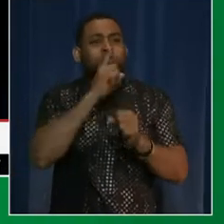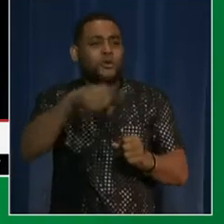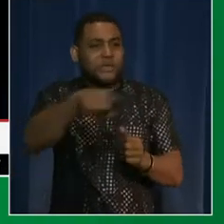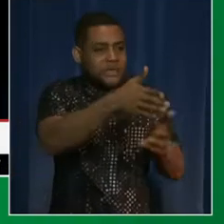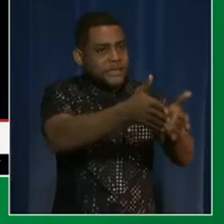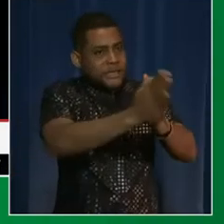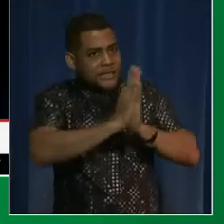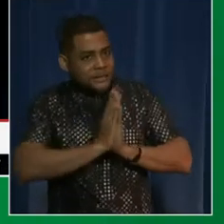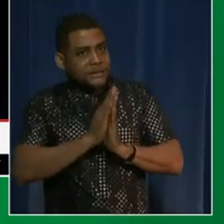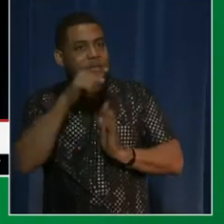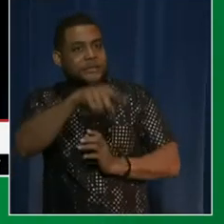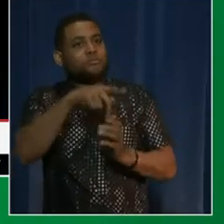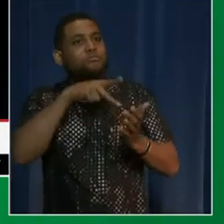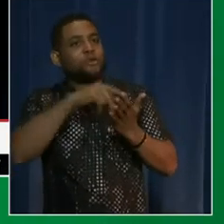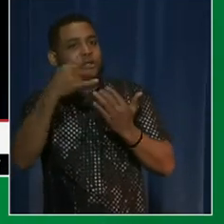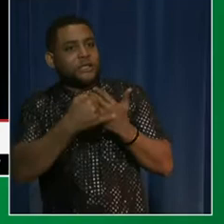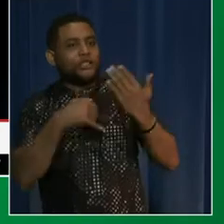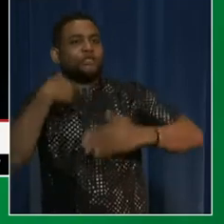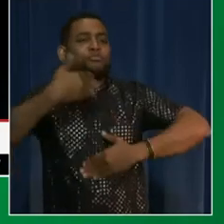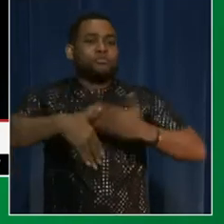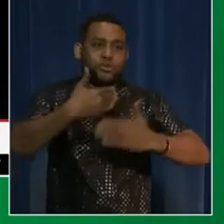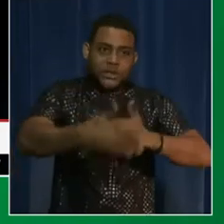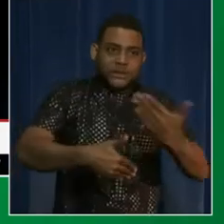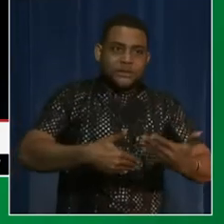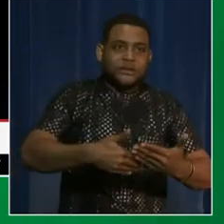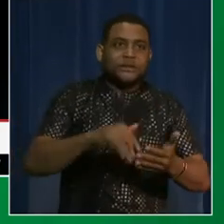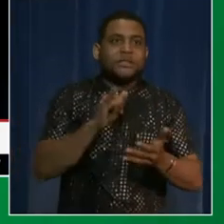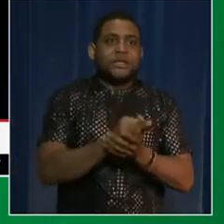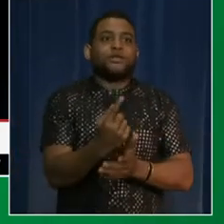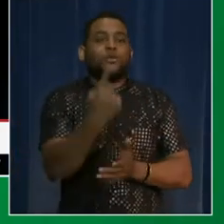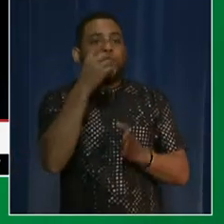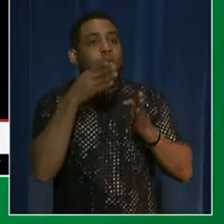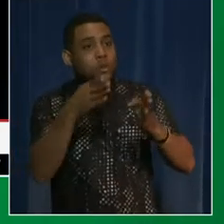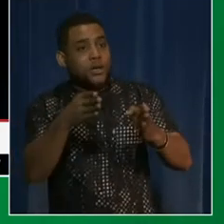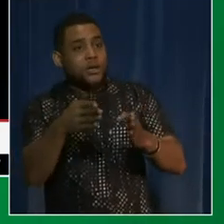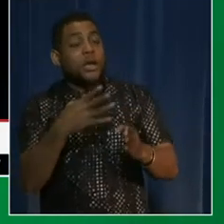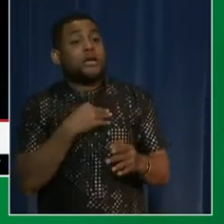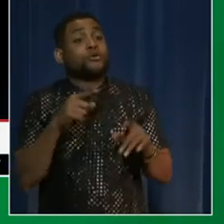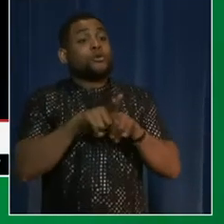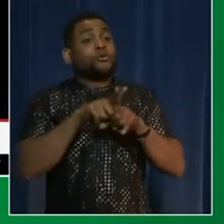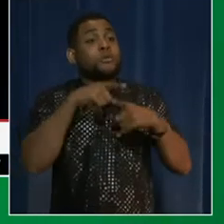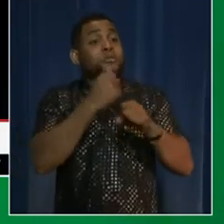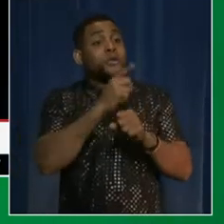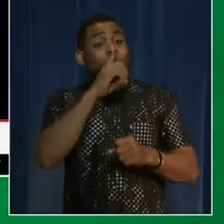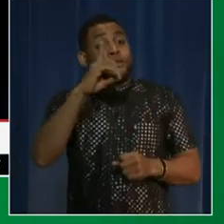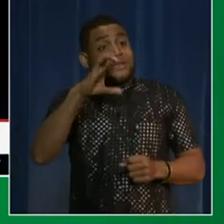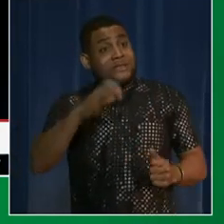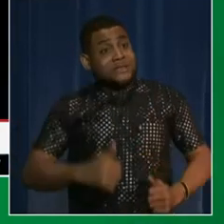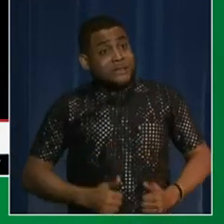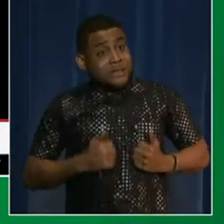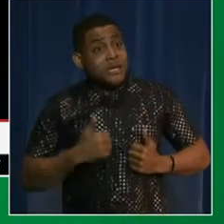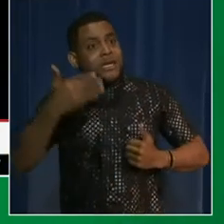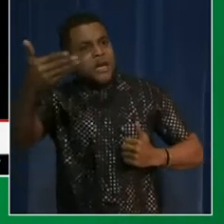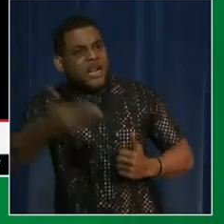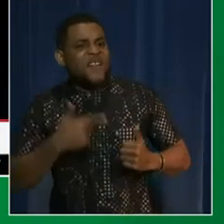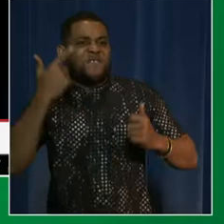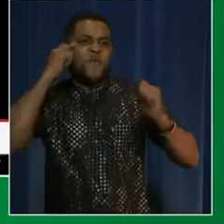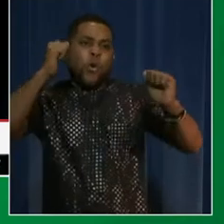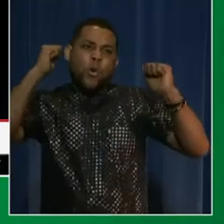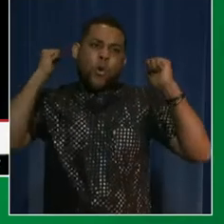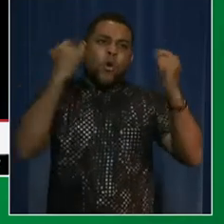way. Another intention we have is to make sure that DC residents are being hired on all of these